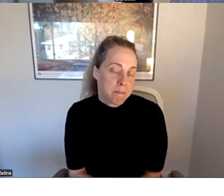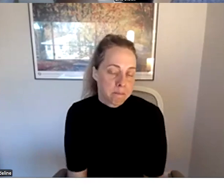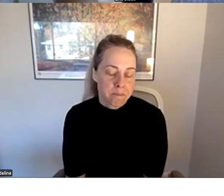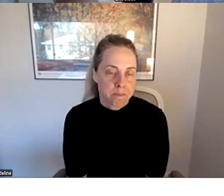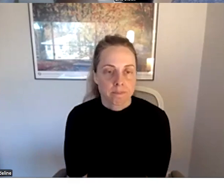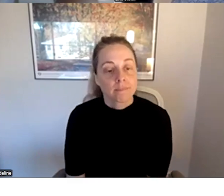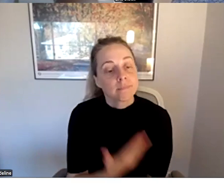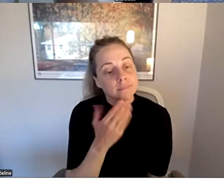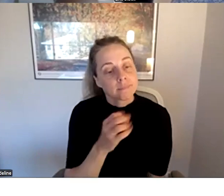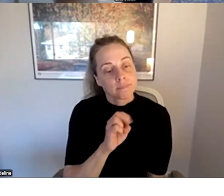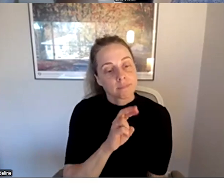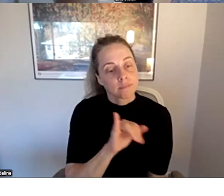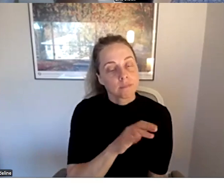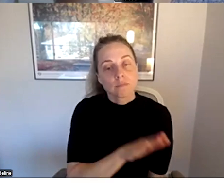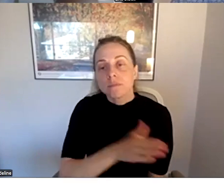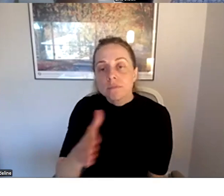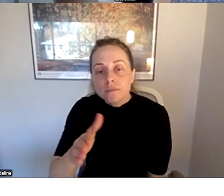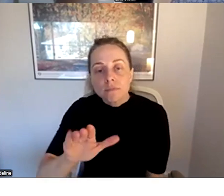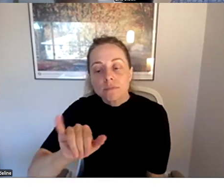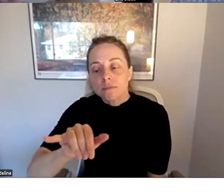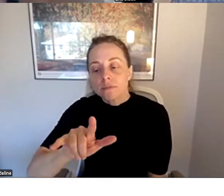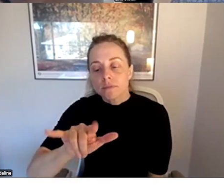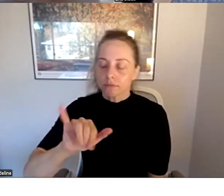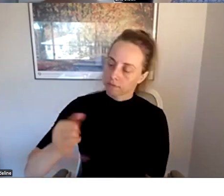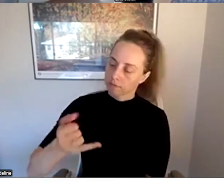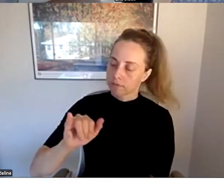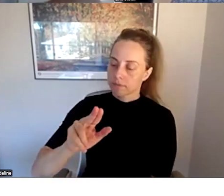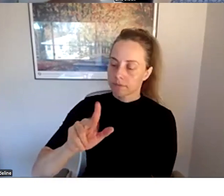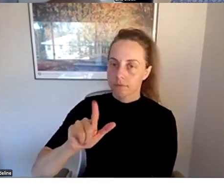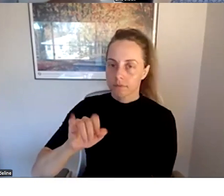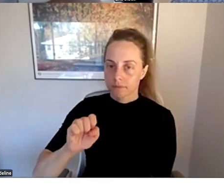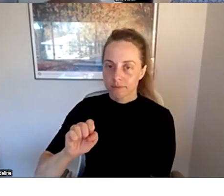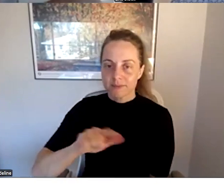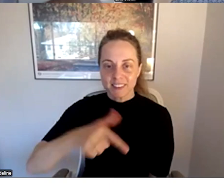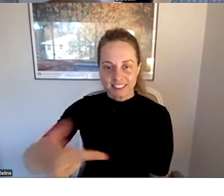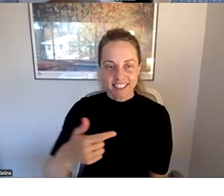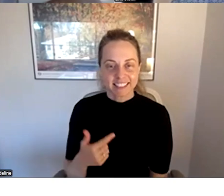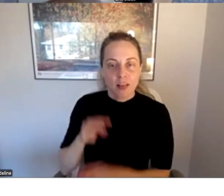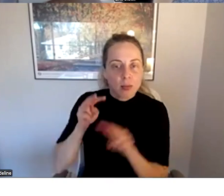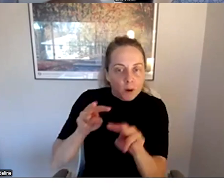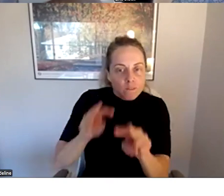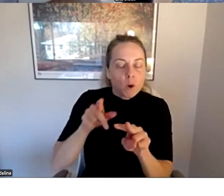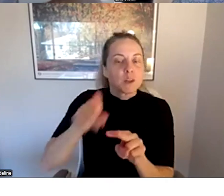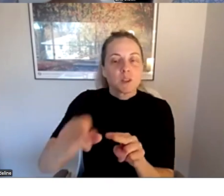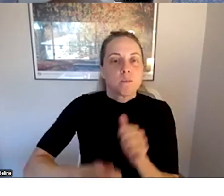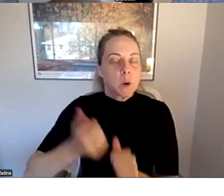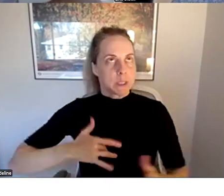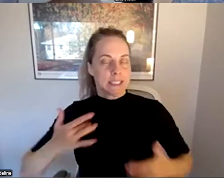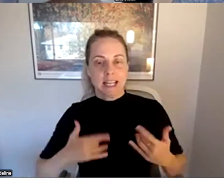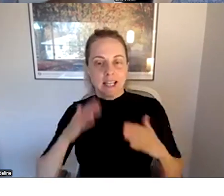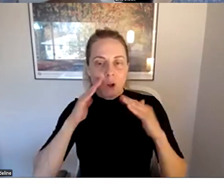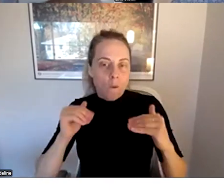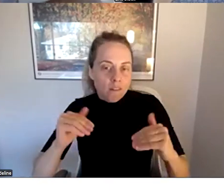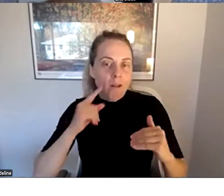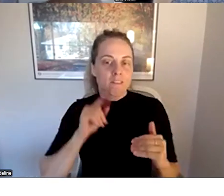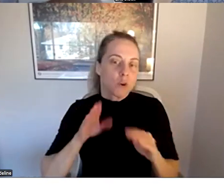Thank you, Eric. Julie, let's go to you next. Looking forward, what makes you most excited and hopeful about the future of